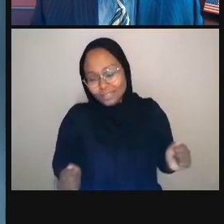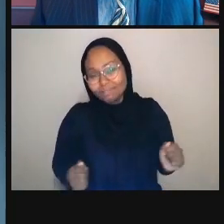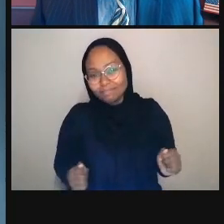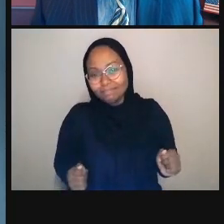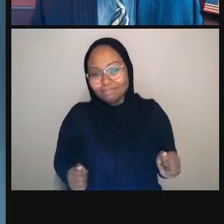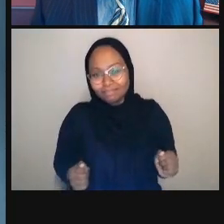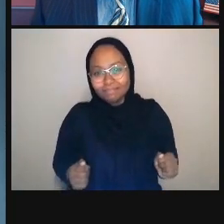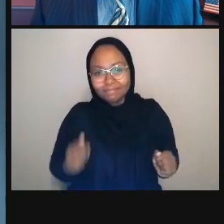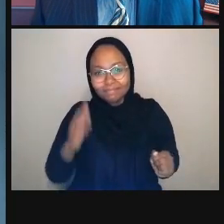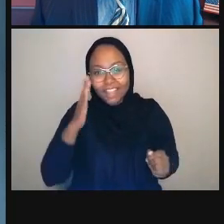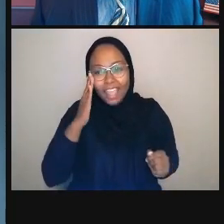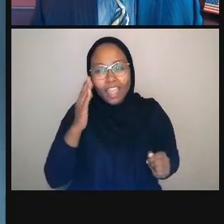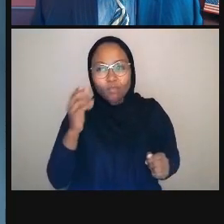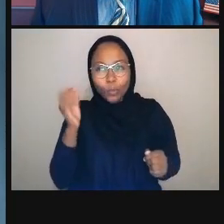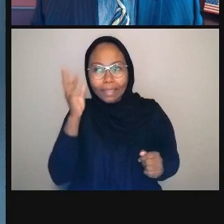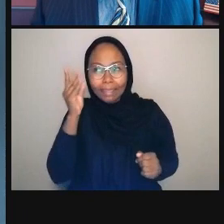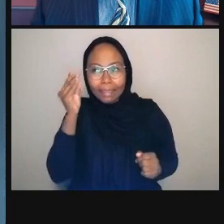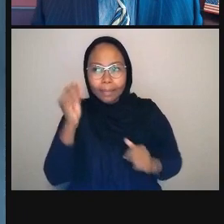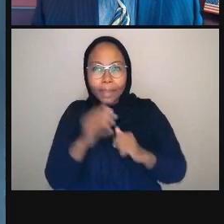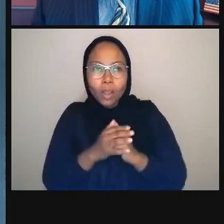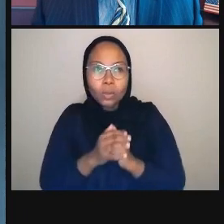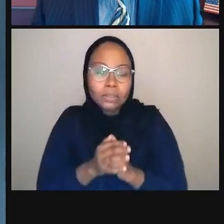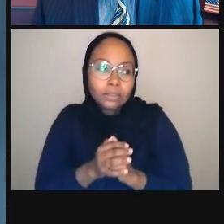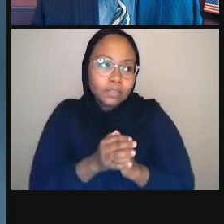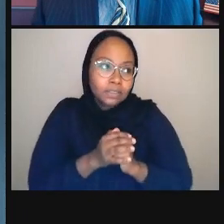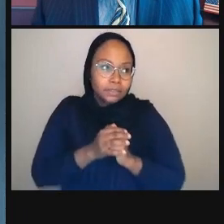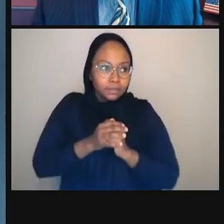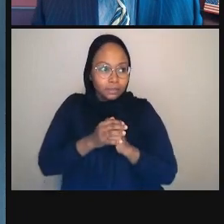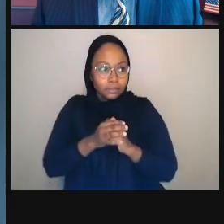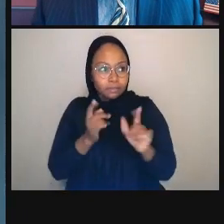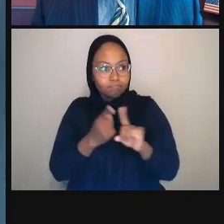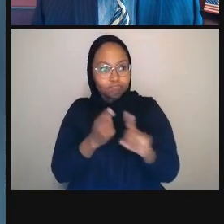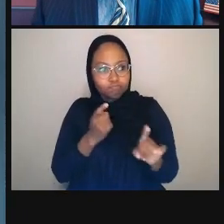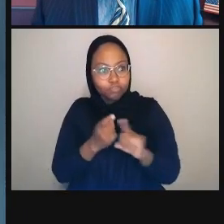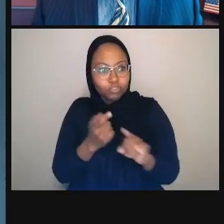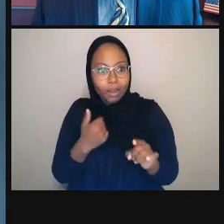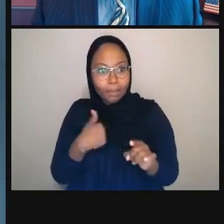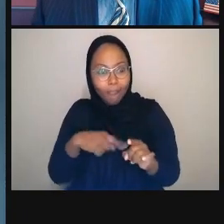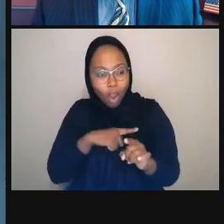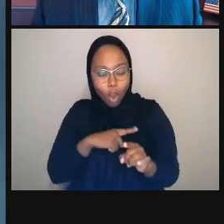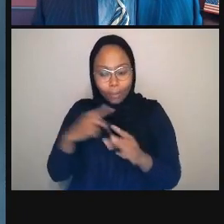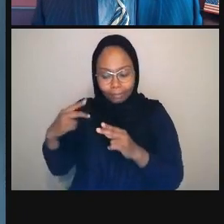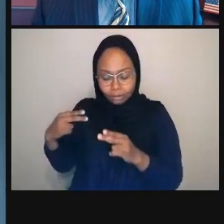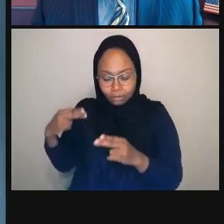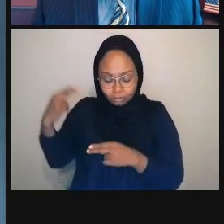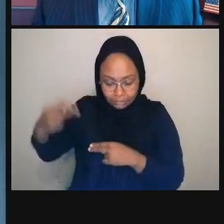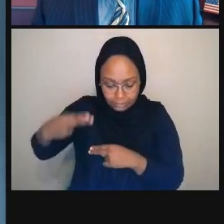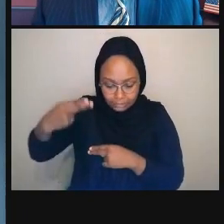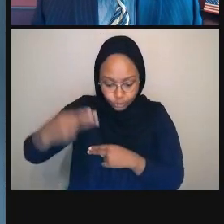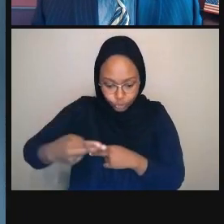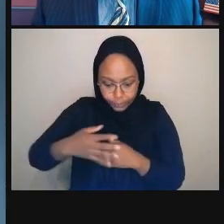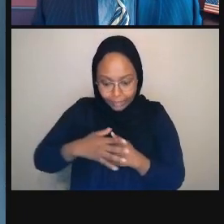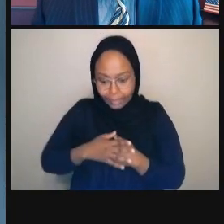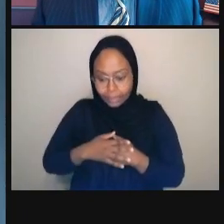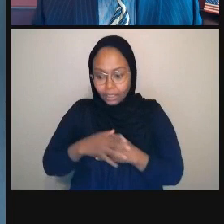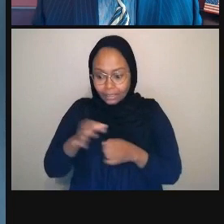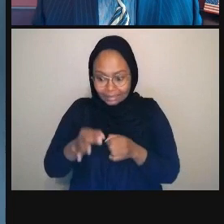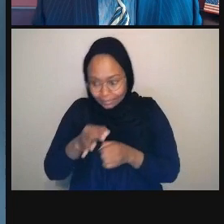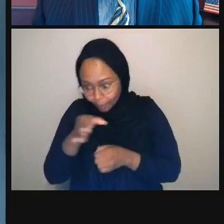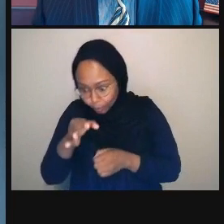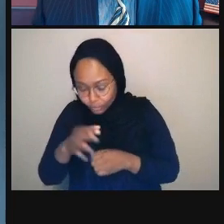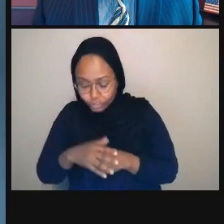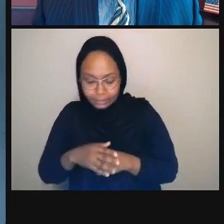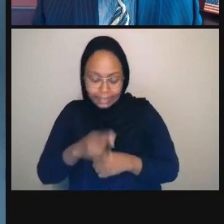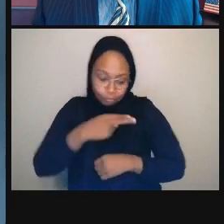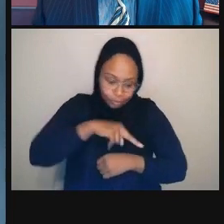from the prophetic messengers that we've had in all of history and tradition of text, spiritually and religiously, you